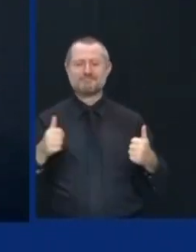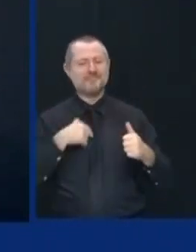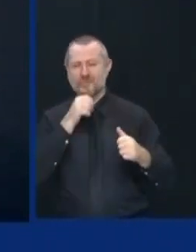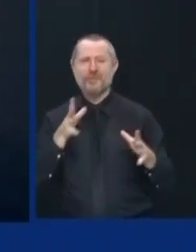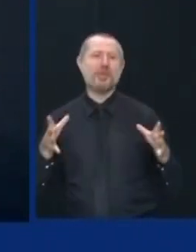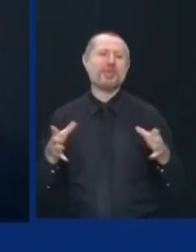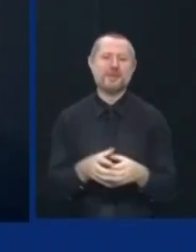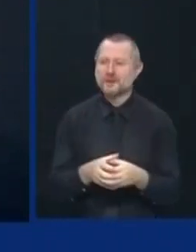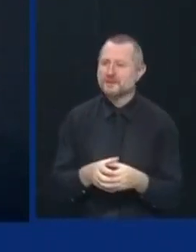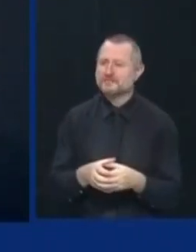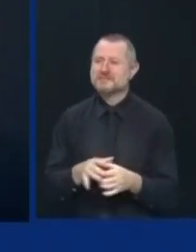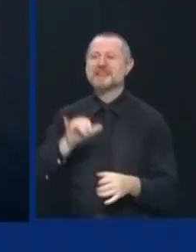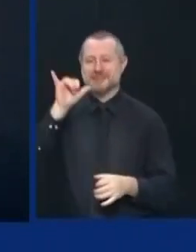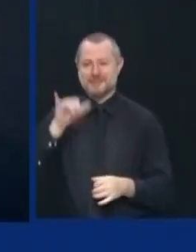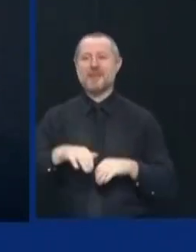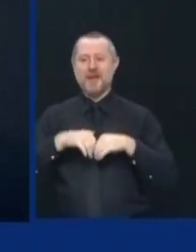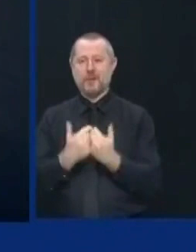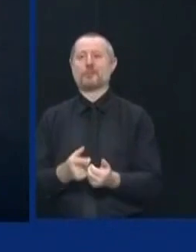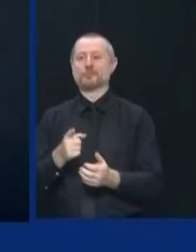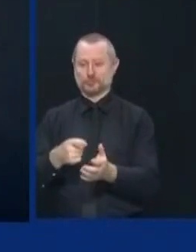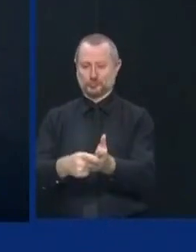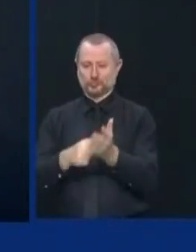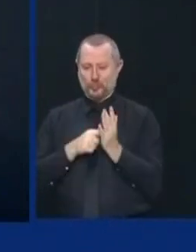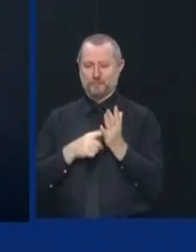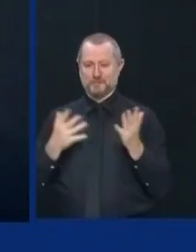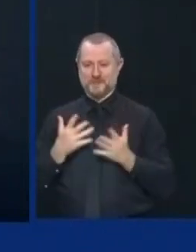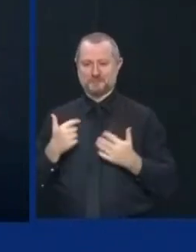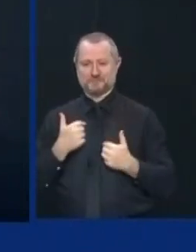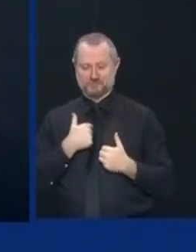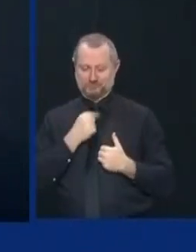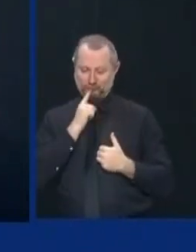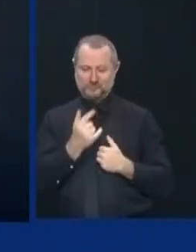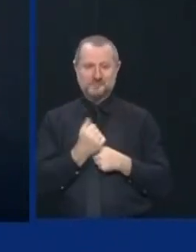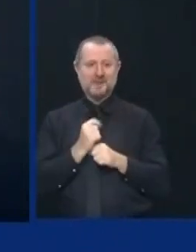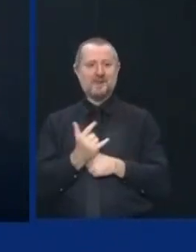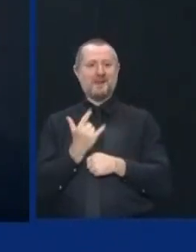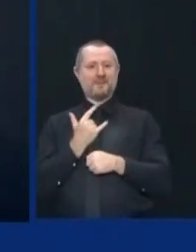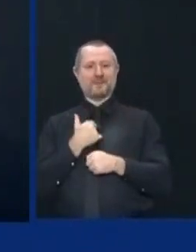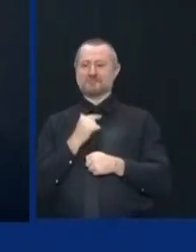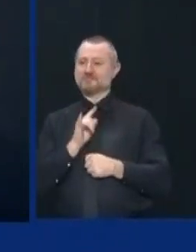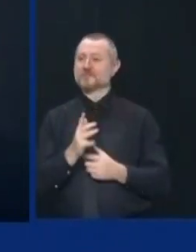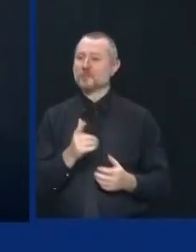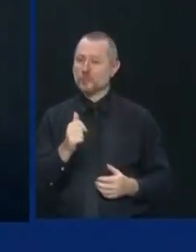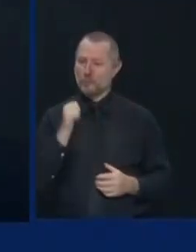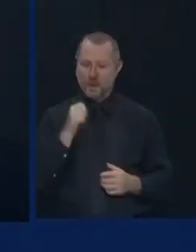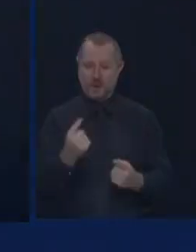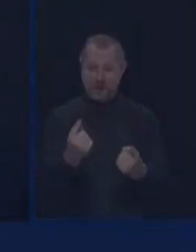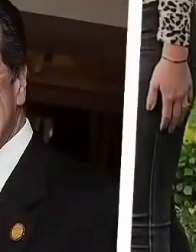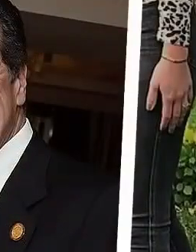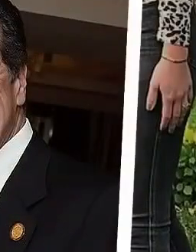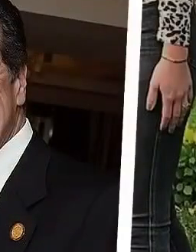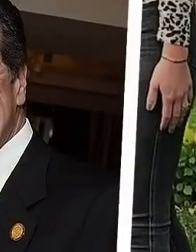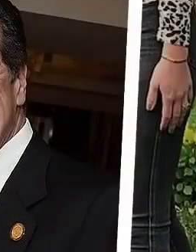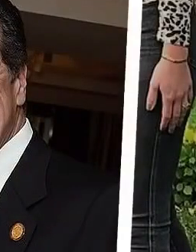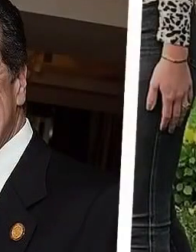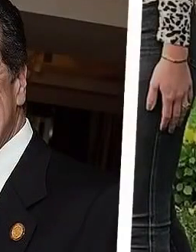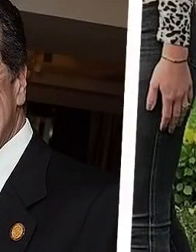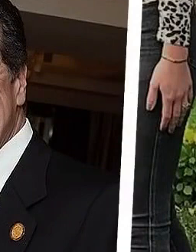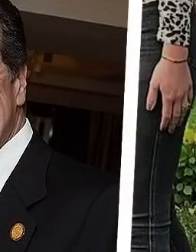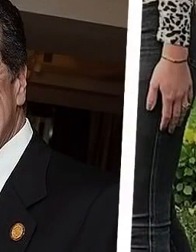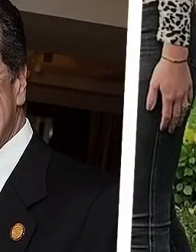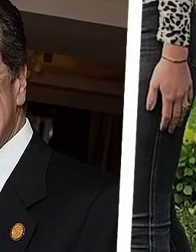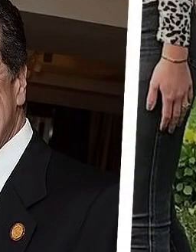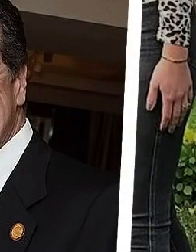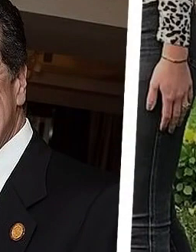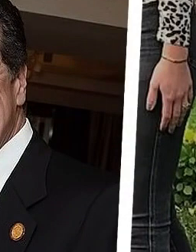That's how you show me you love me. I'm not going to see you. That's how much I love you. My mom is